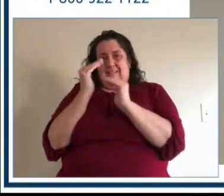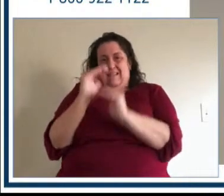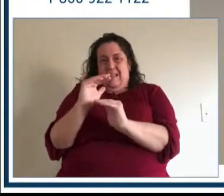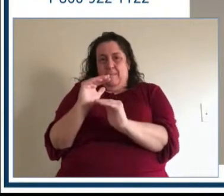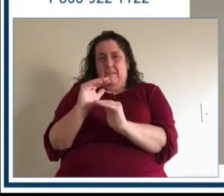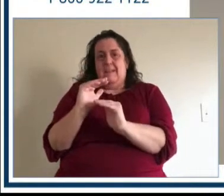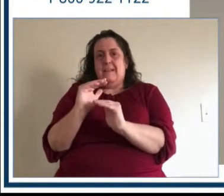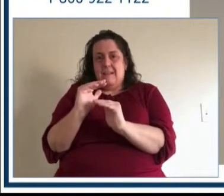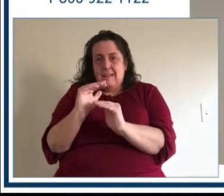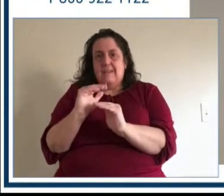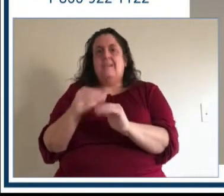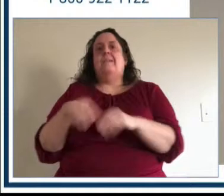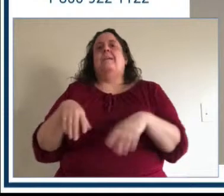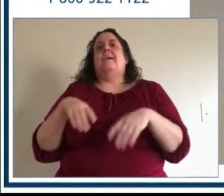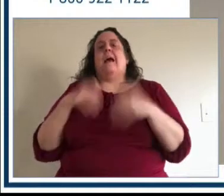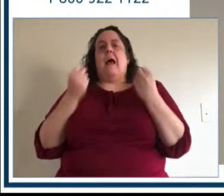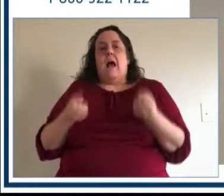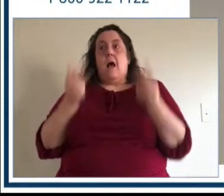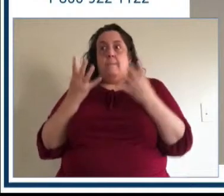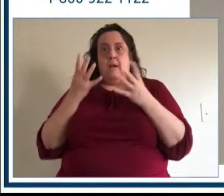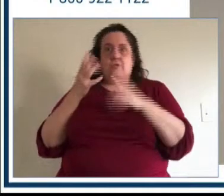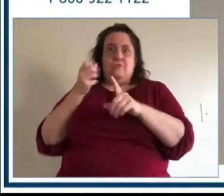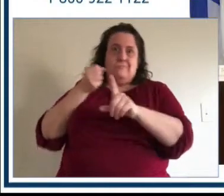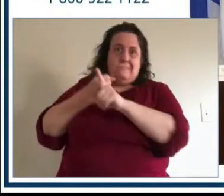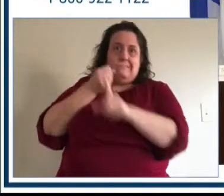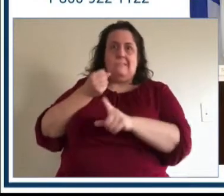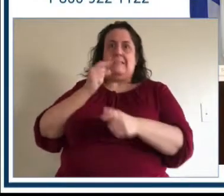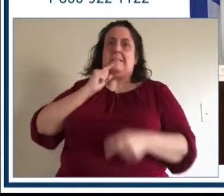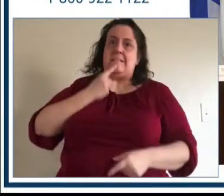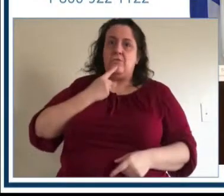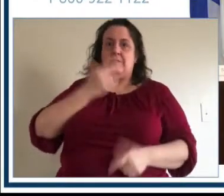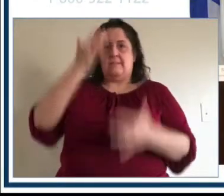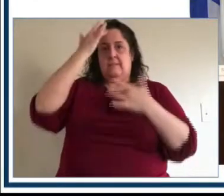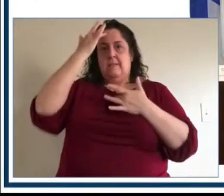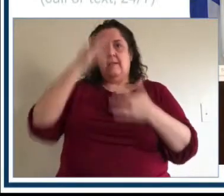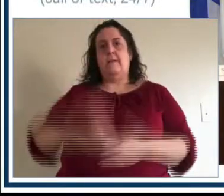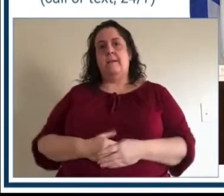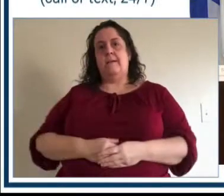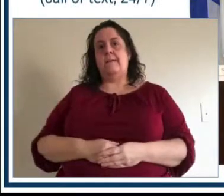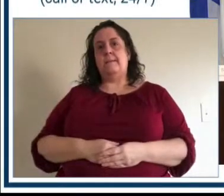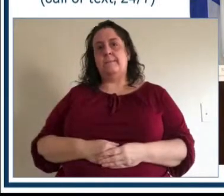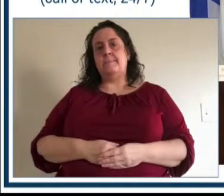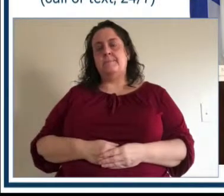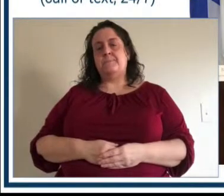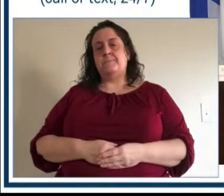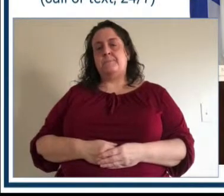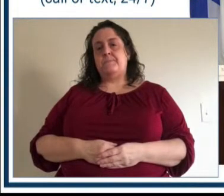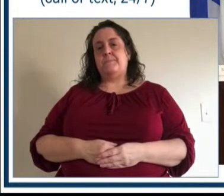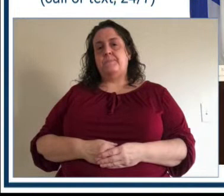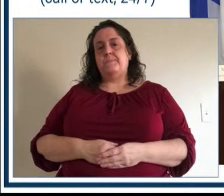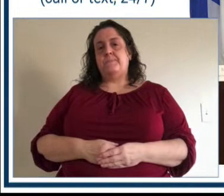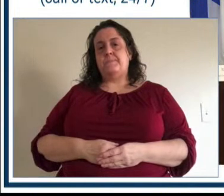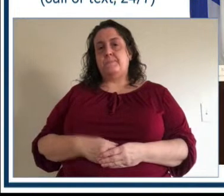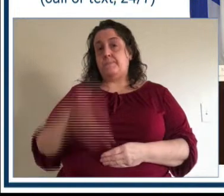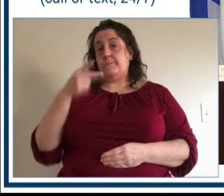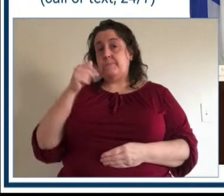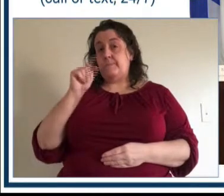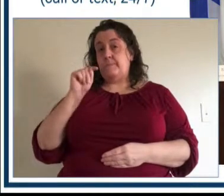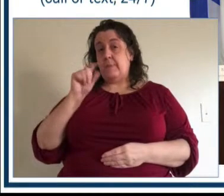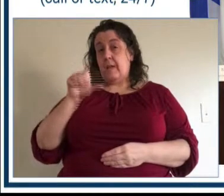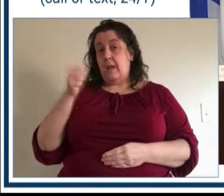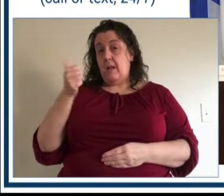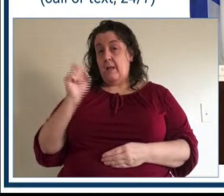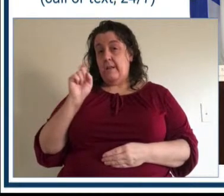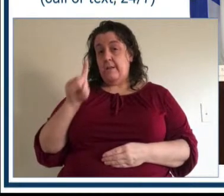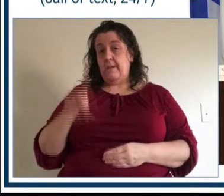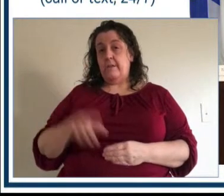a significant amount of severe illness. Pat, do you have a follow-up question? Yes, I do. Also for Dr. Strang,